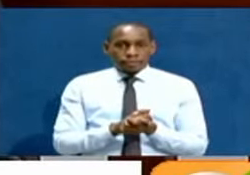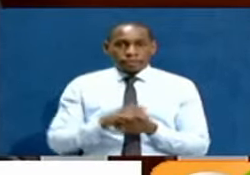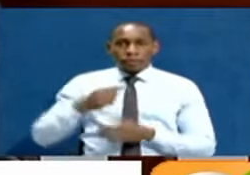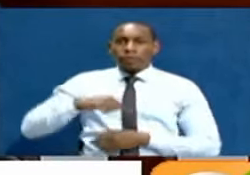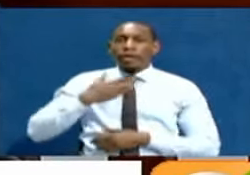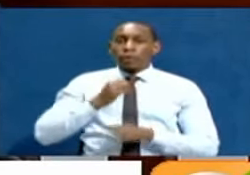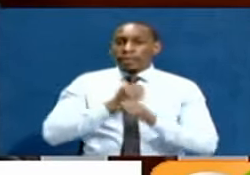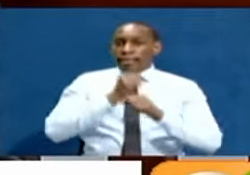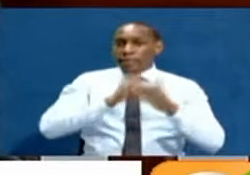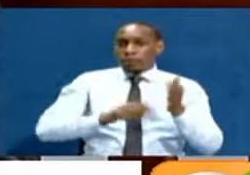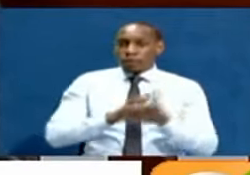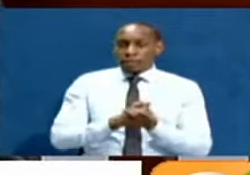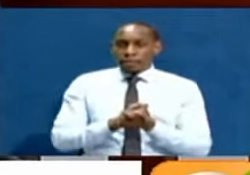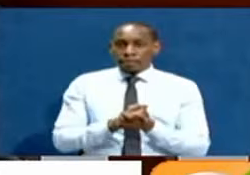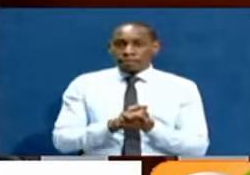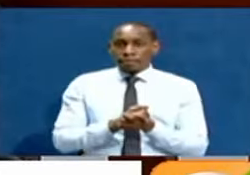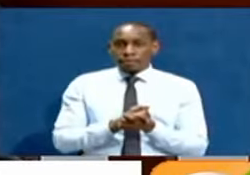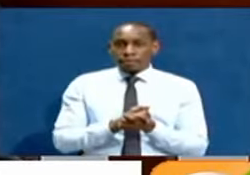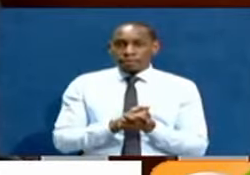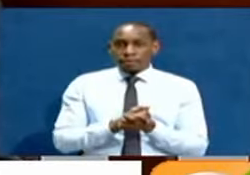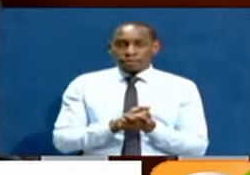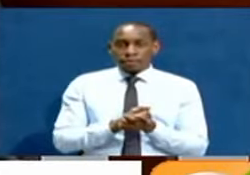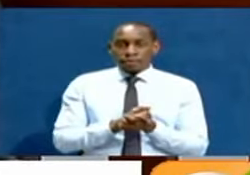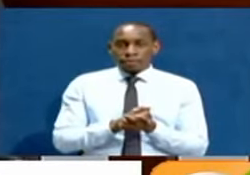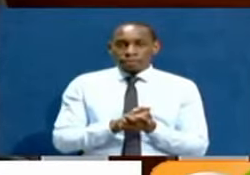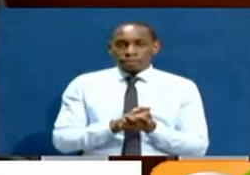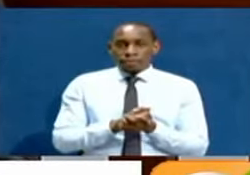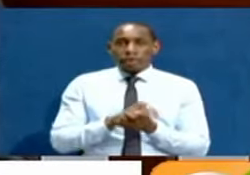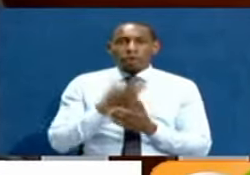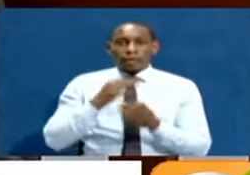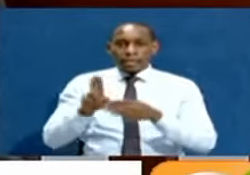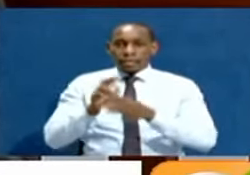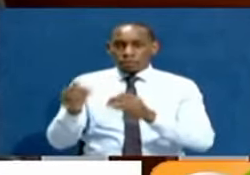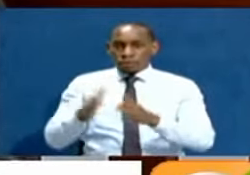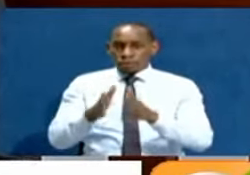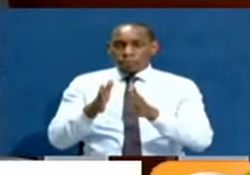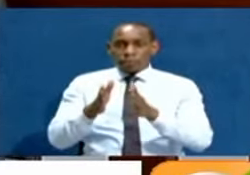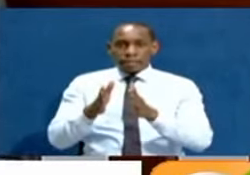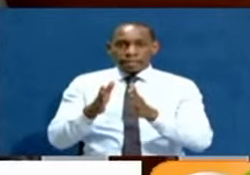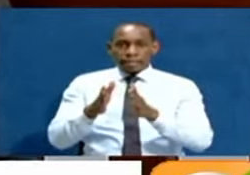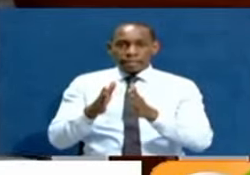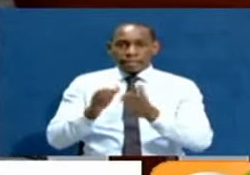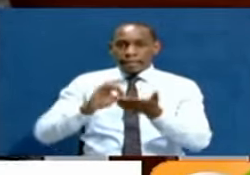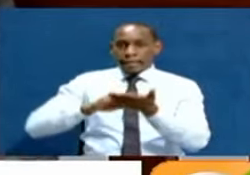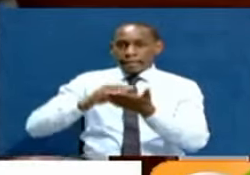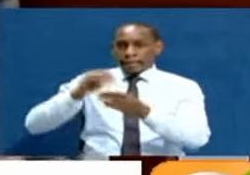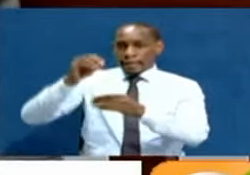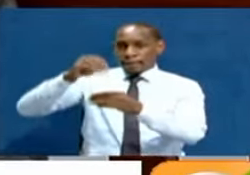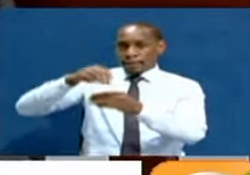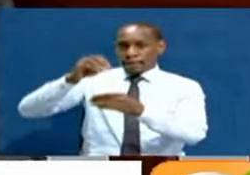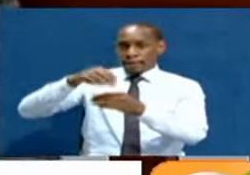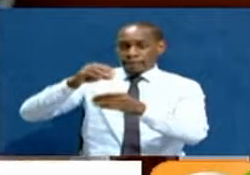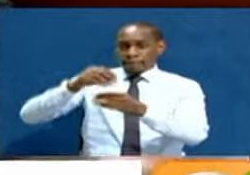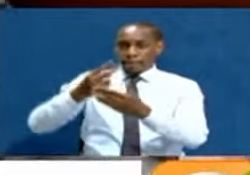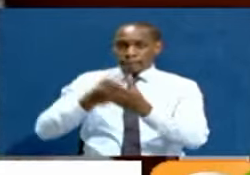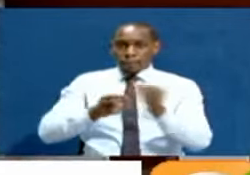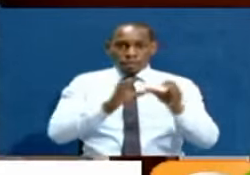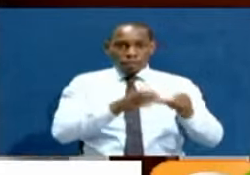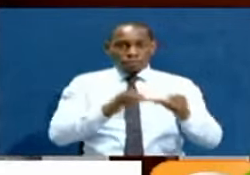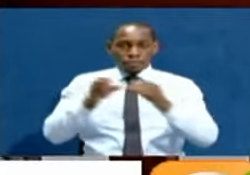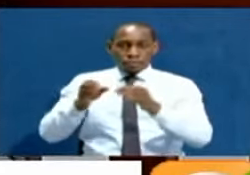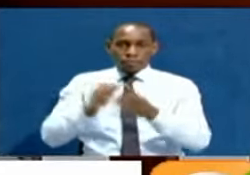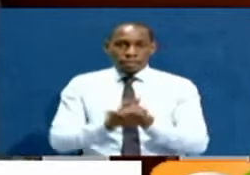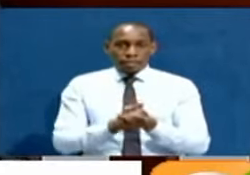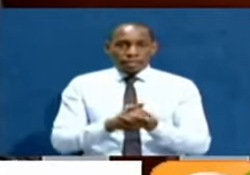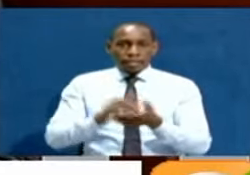we wanted to do was use the combined balance sheet to leverage that balance sheet to bring funding into both entities. And as you